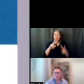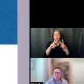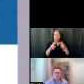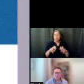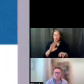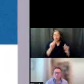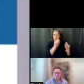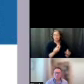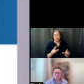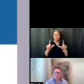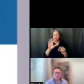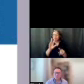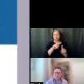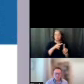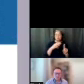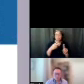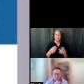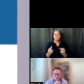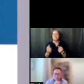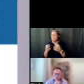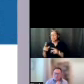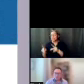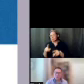a lot of us here that are trained in the medical model.